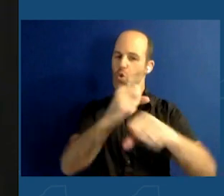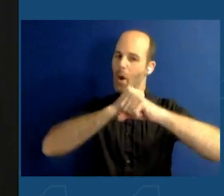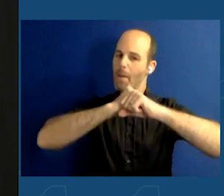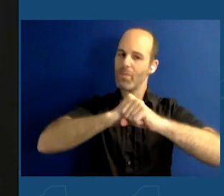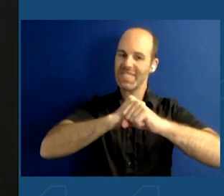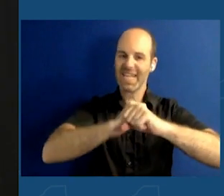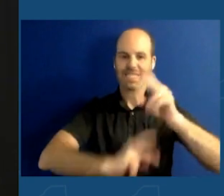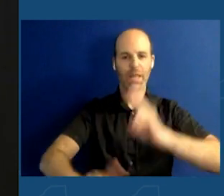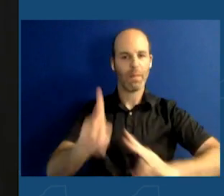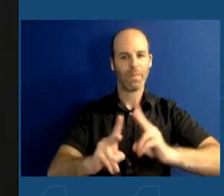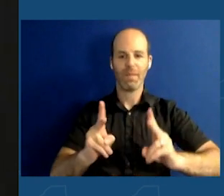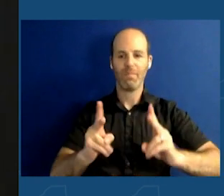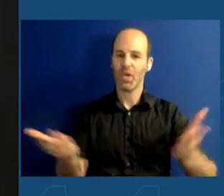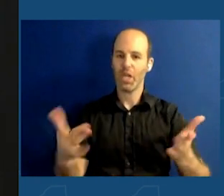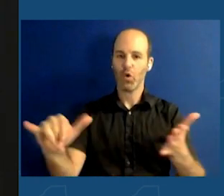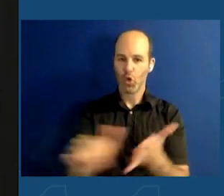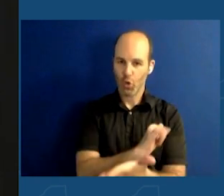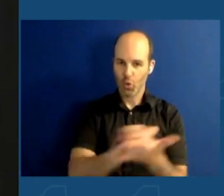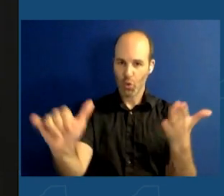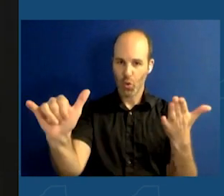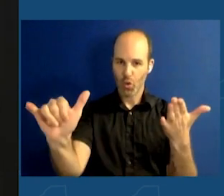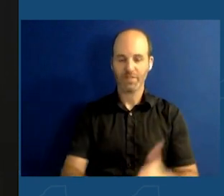York.